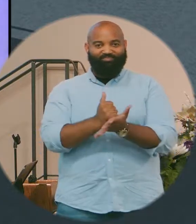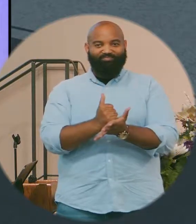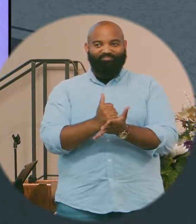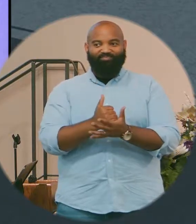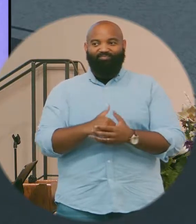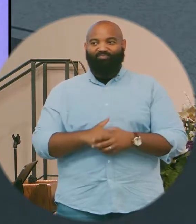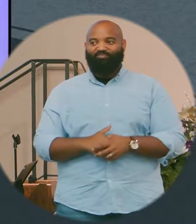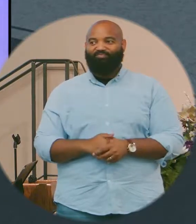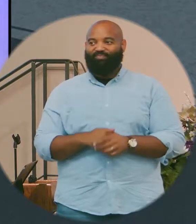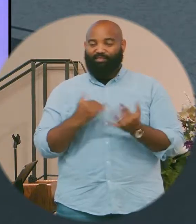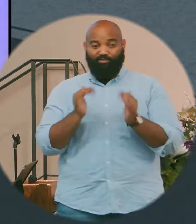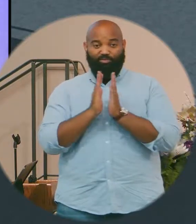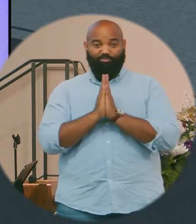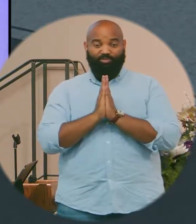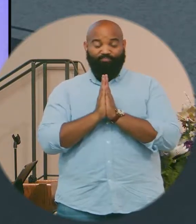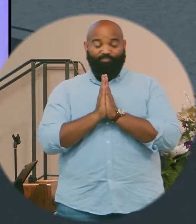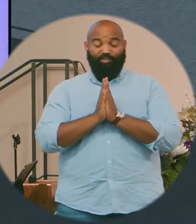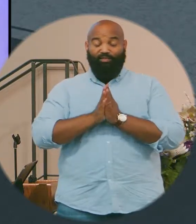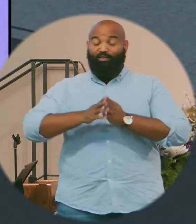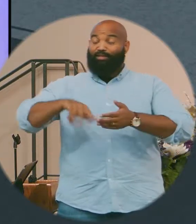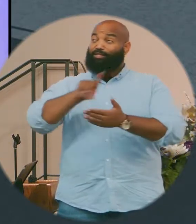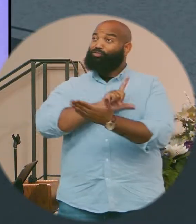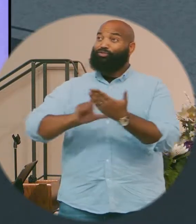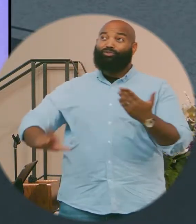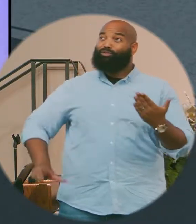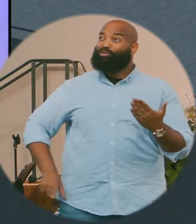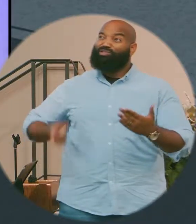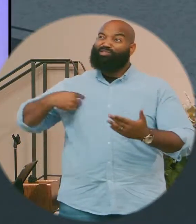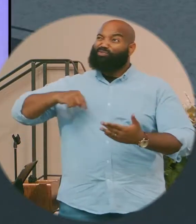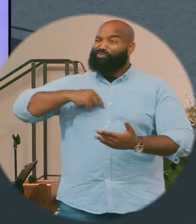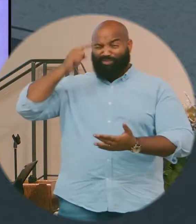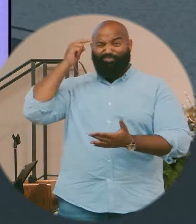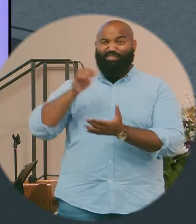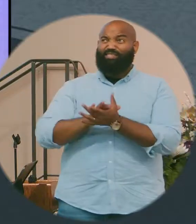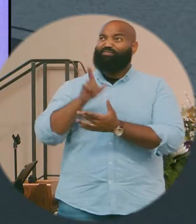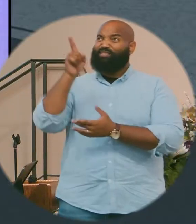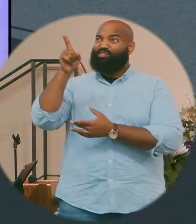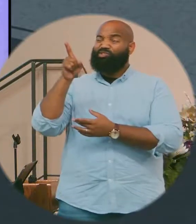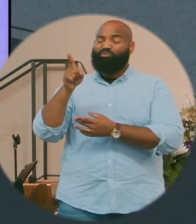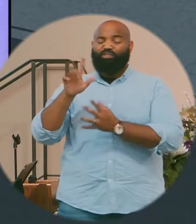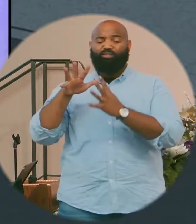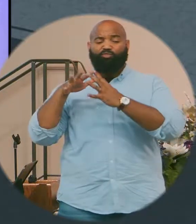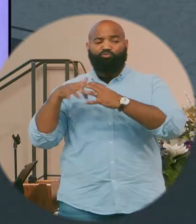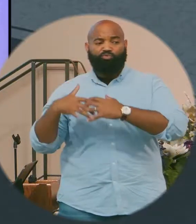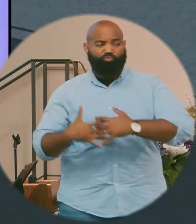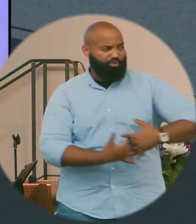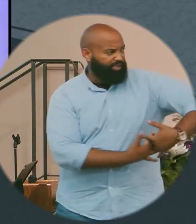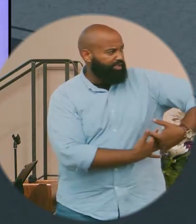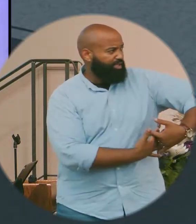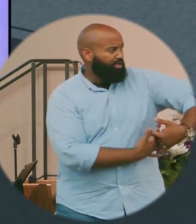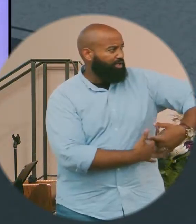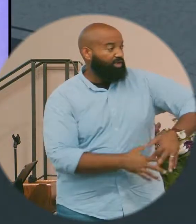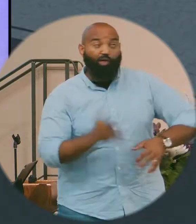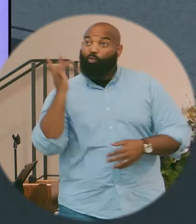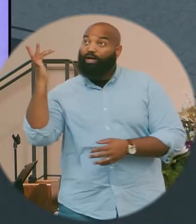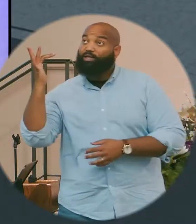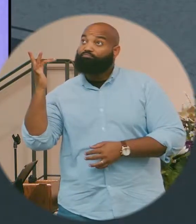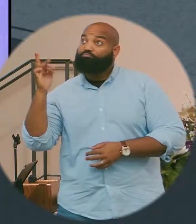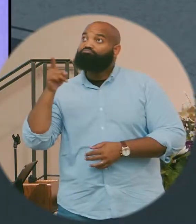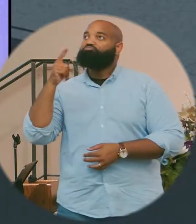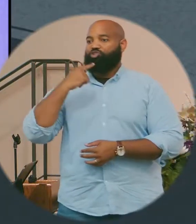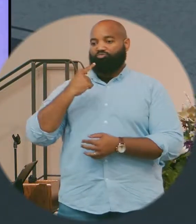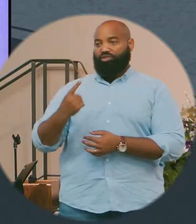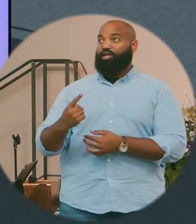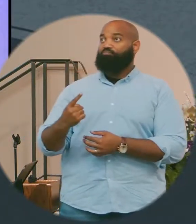Let us pray. Dear Lord, we believe that you're working it out. We believe it because you said it.